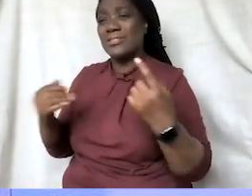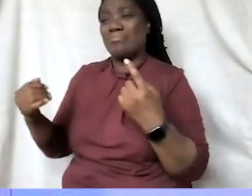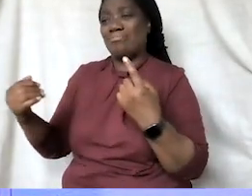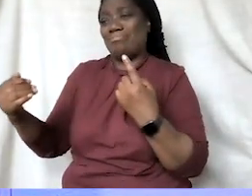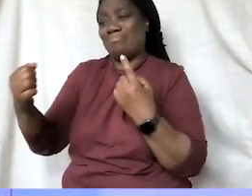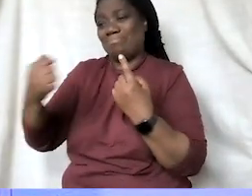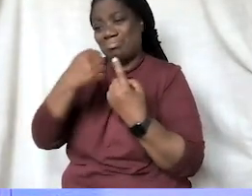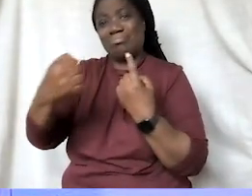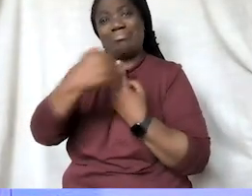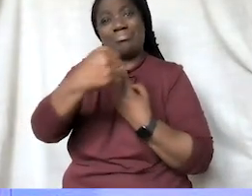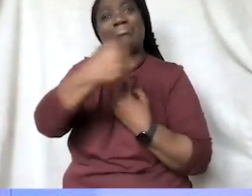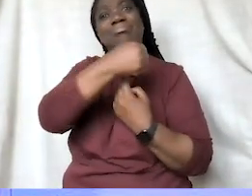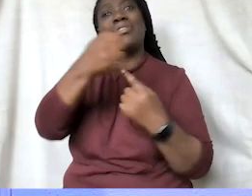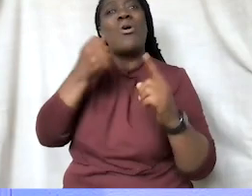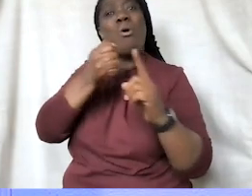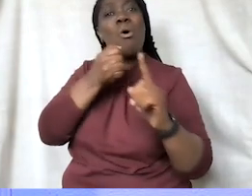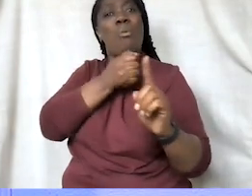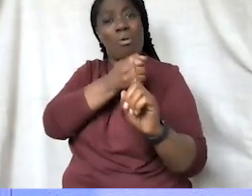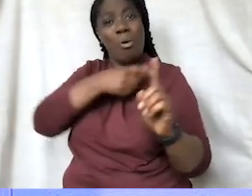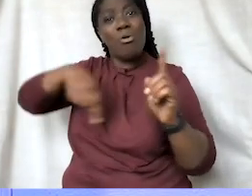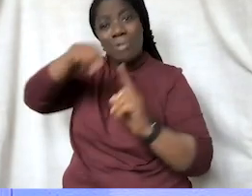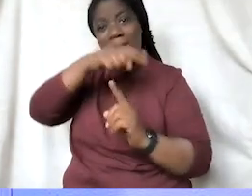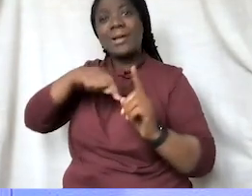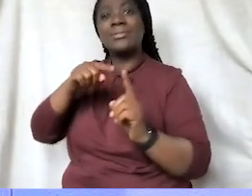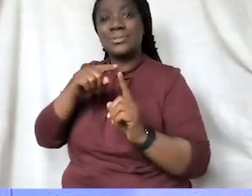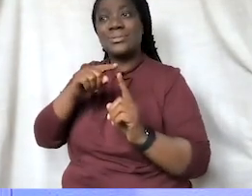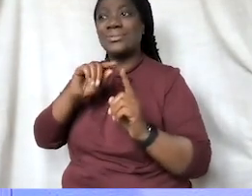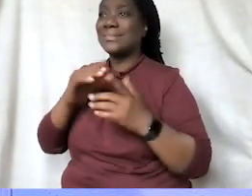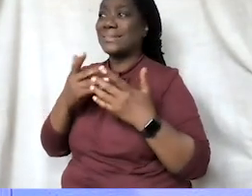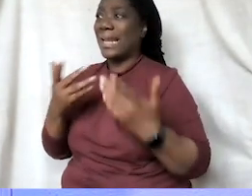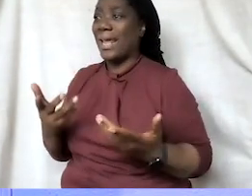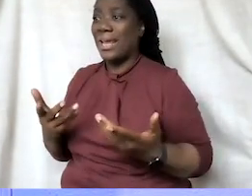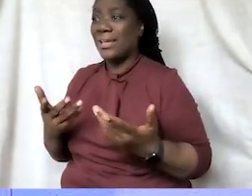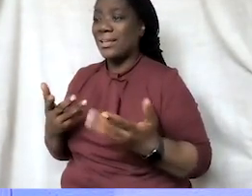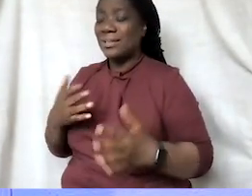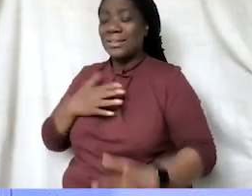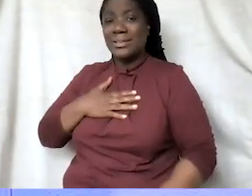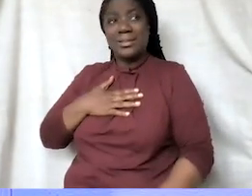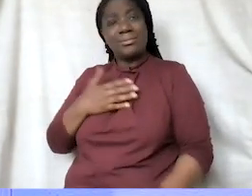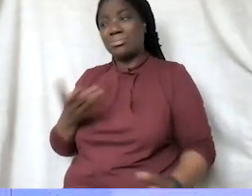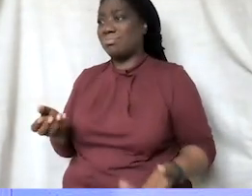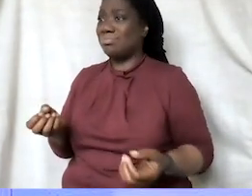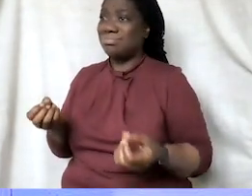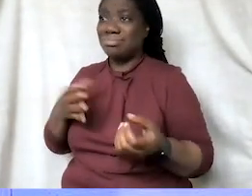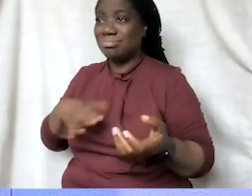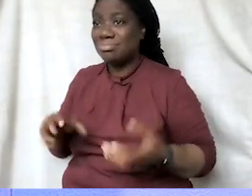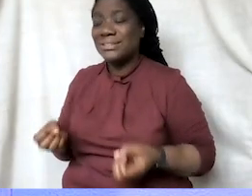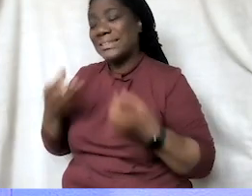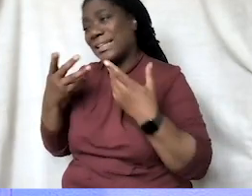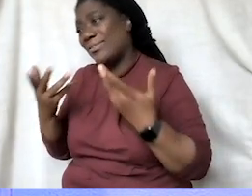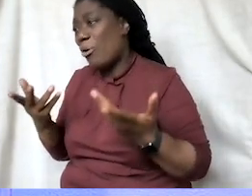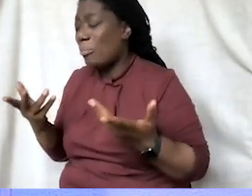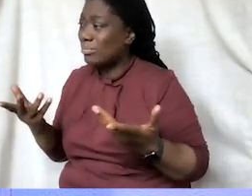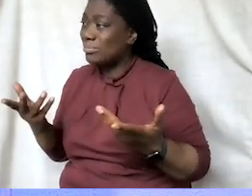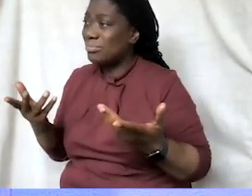the enemy. Today they are at their wit's end. They are now thinking